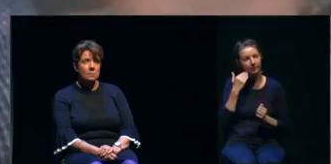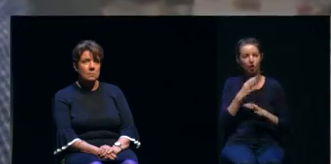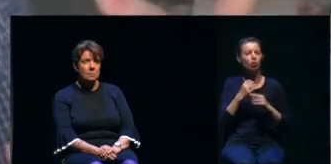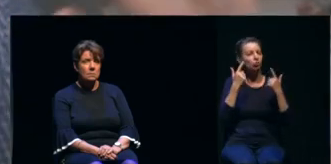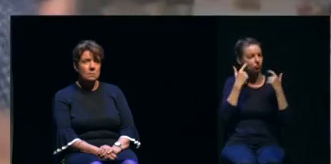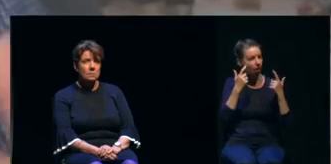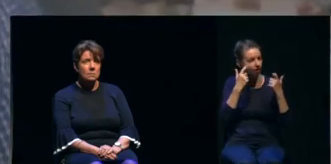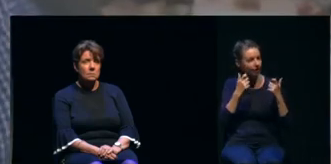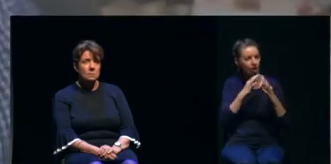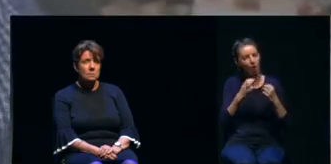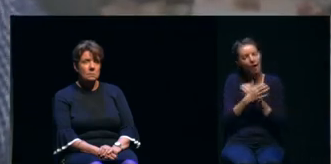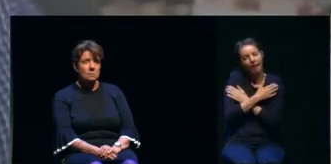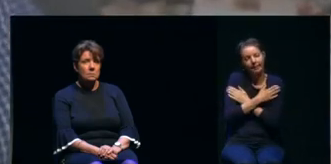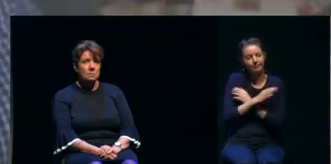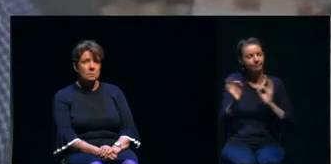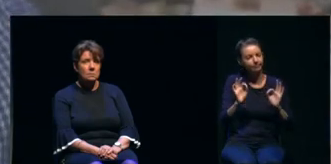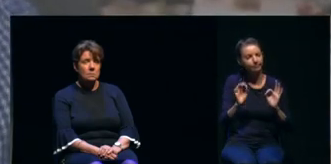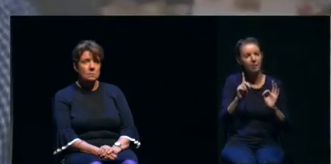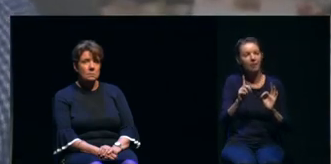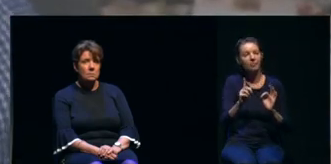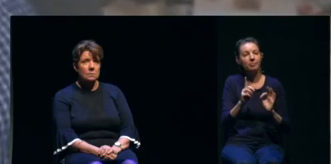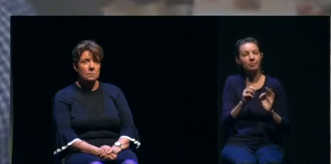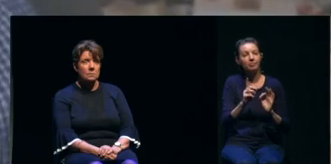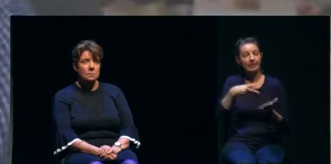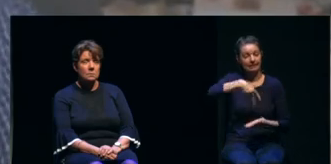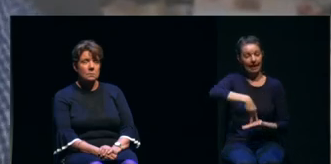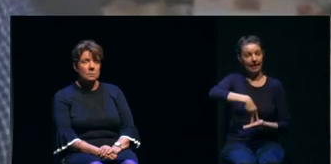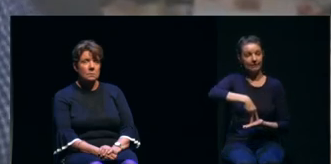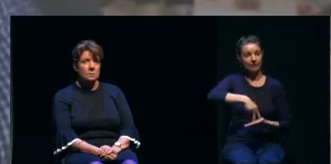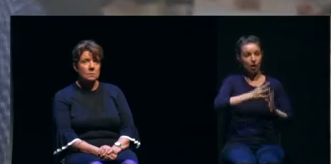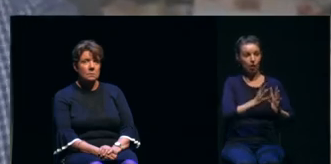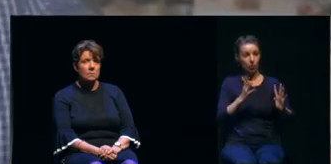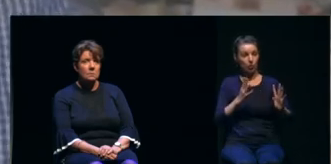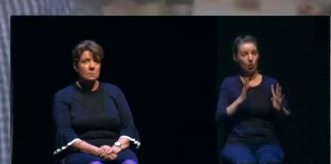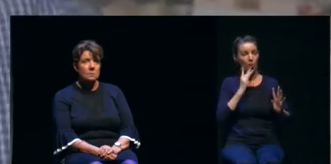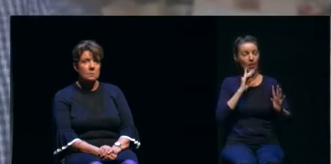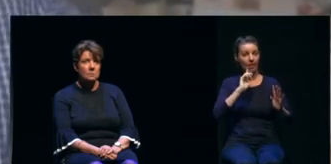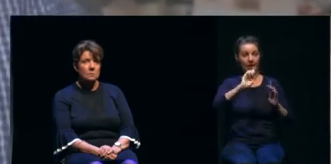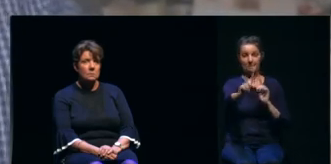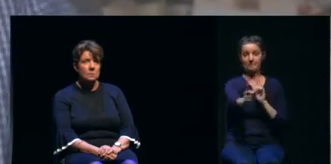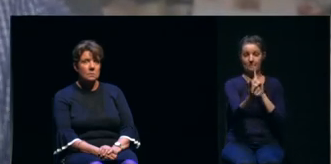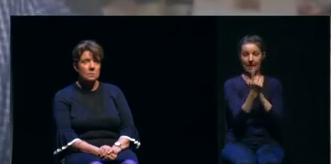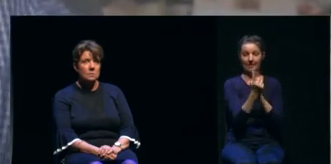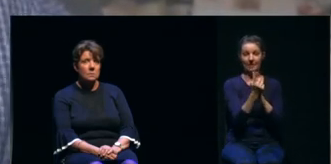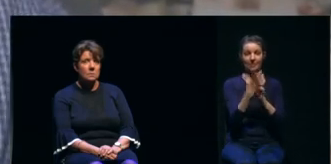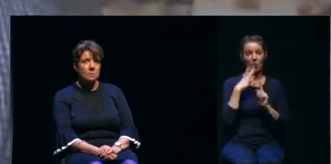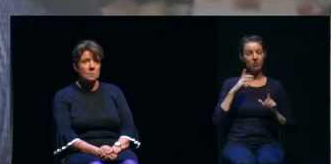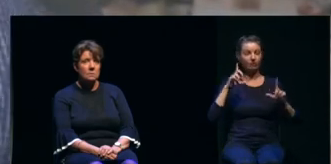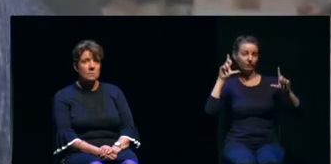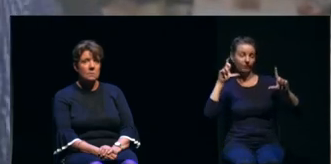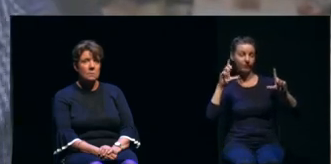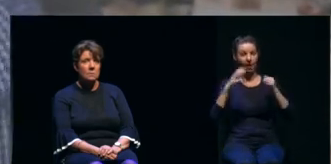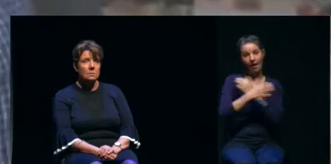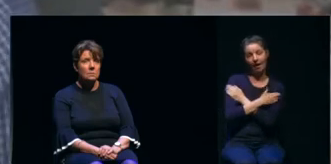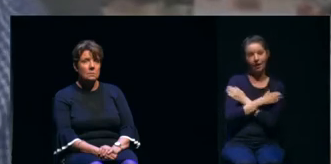crying, there's no kind of hugging and stuff. They stand in the queue and when they finally come up to meet me and I'm like, let's get a picture taken, give me a hug. They're like, oh